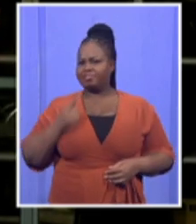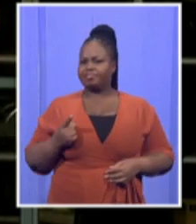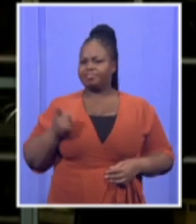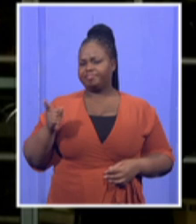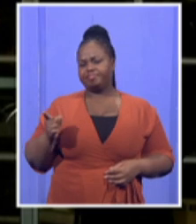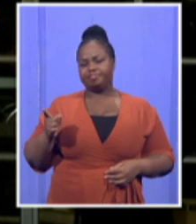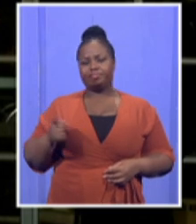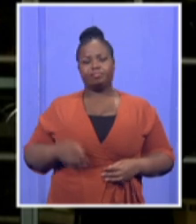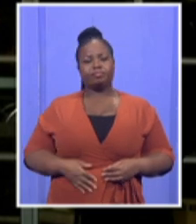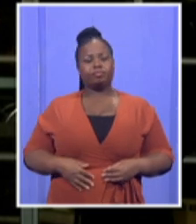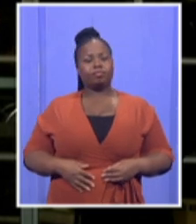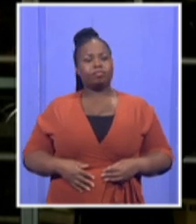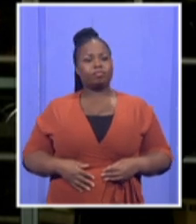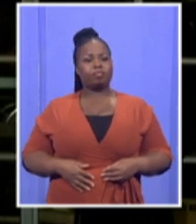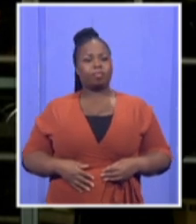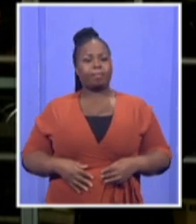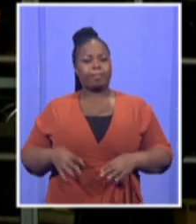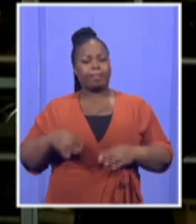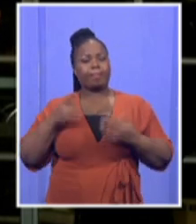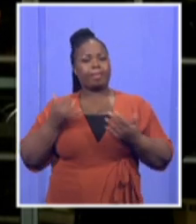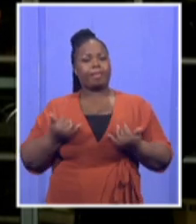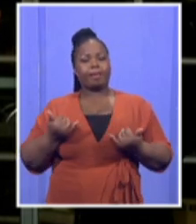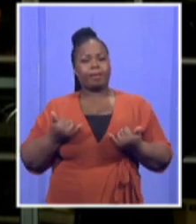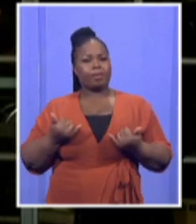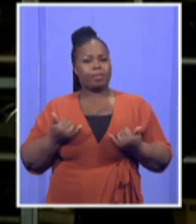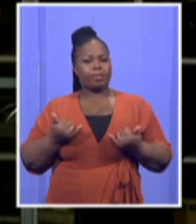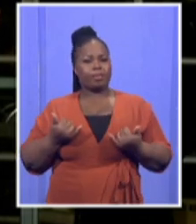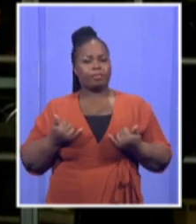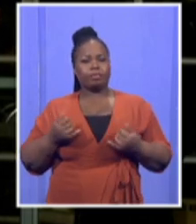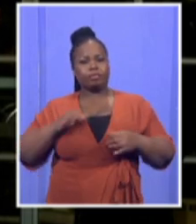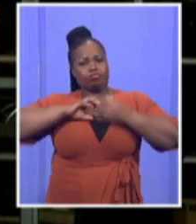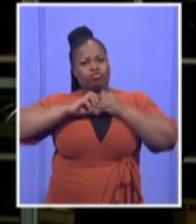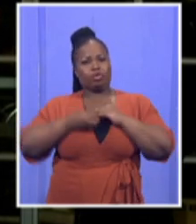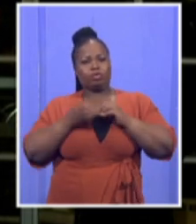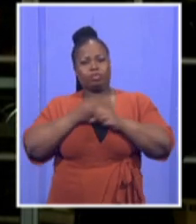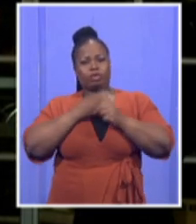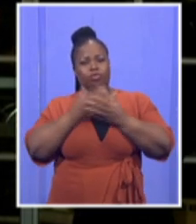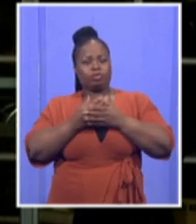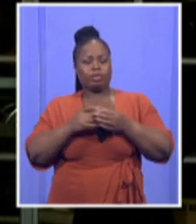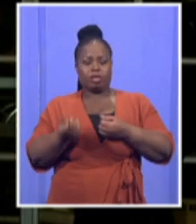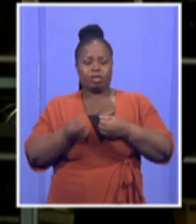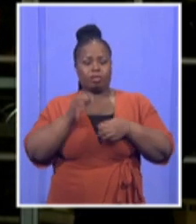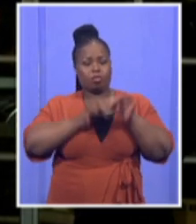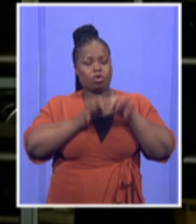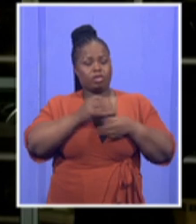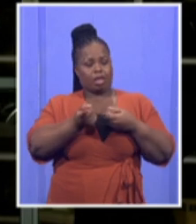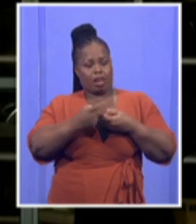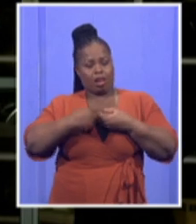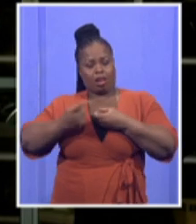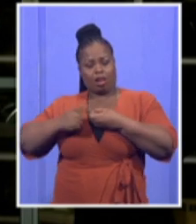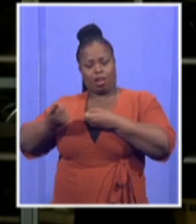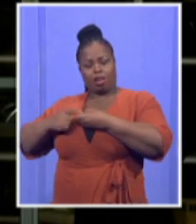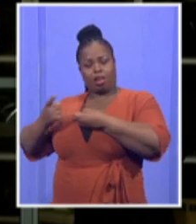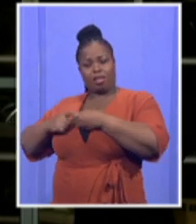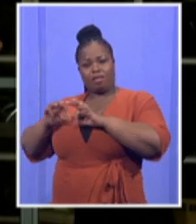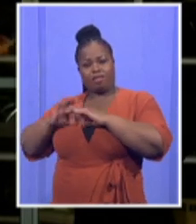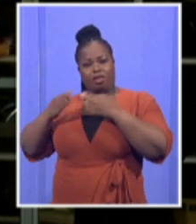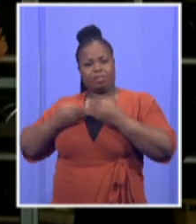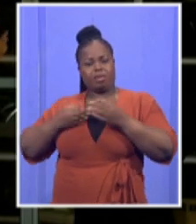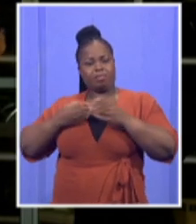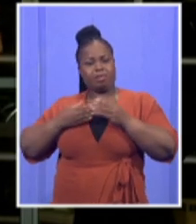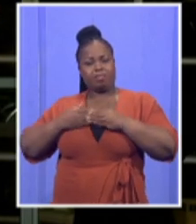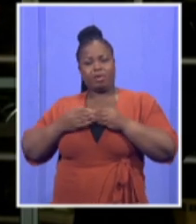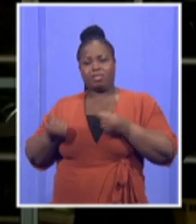been running a ring enabling some of the political affiliations as well as family members to secure